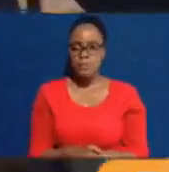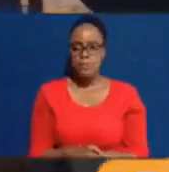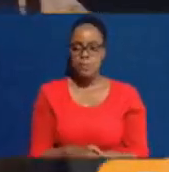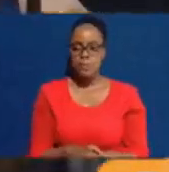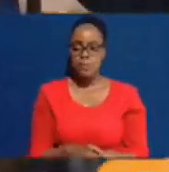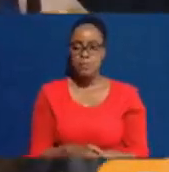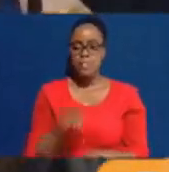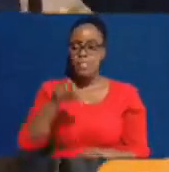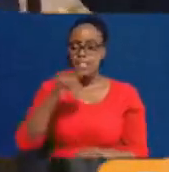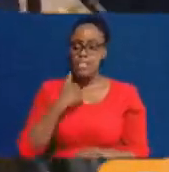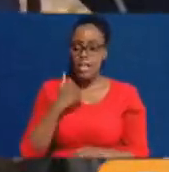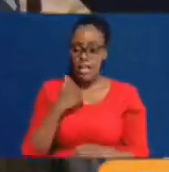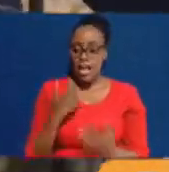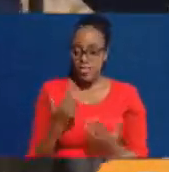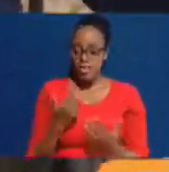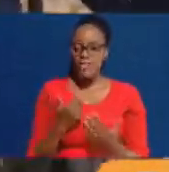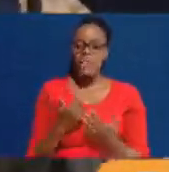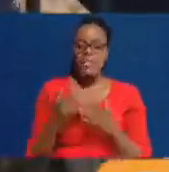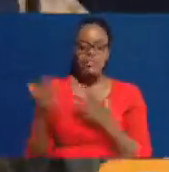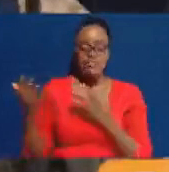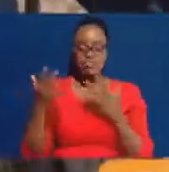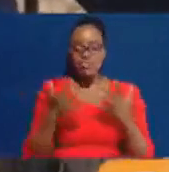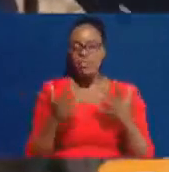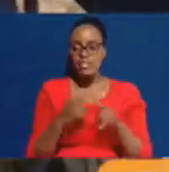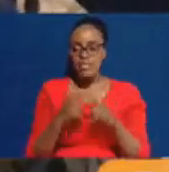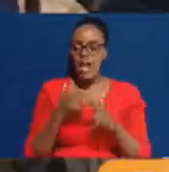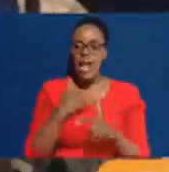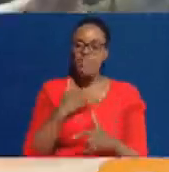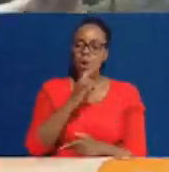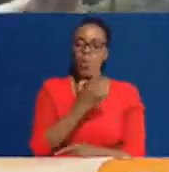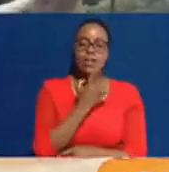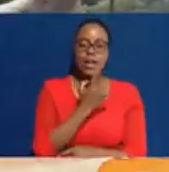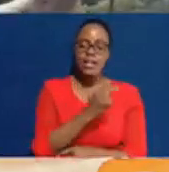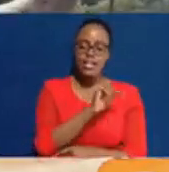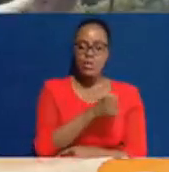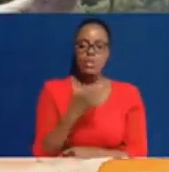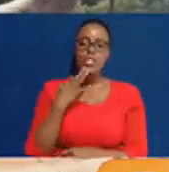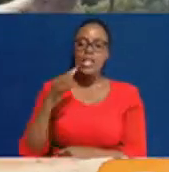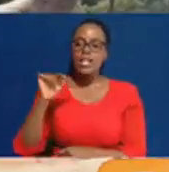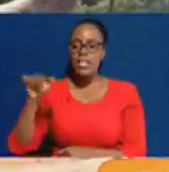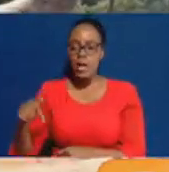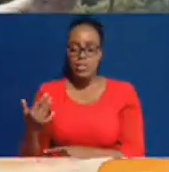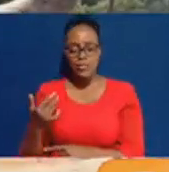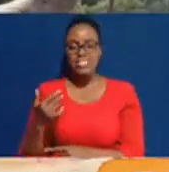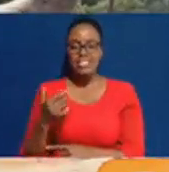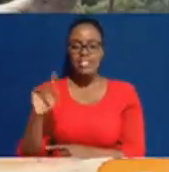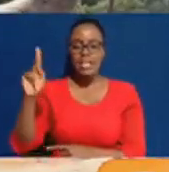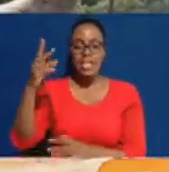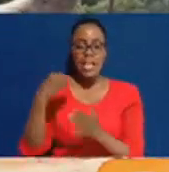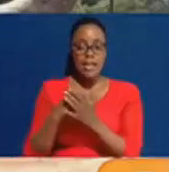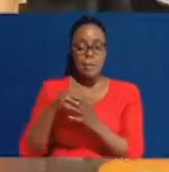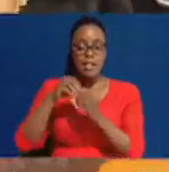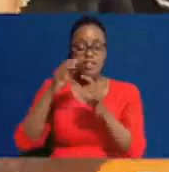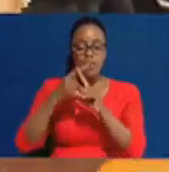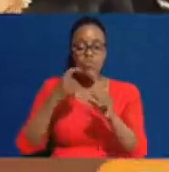The untarnished trunks of baobab trees go for 100,000 to 300,000 Kenya shillings. An investor from Georgia